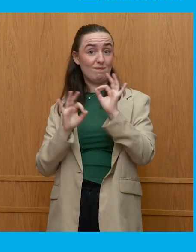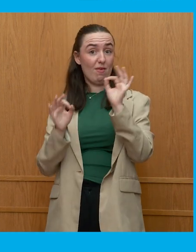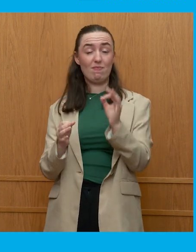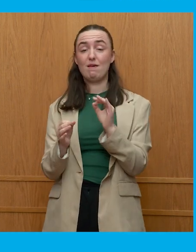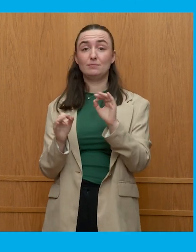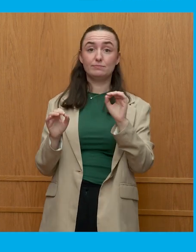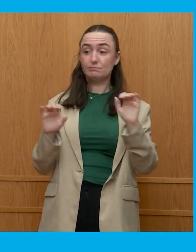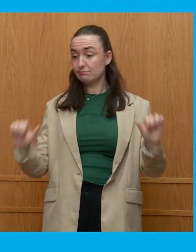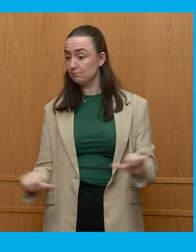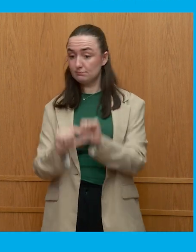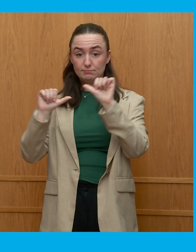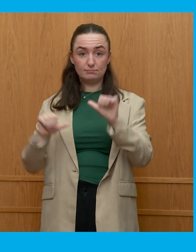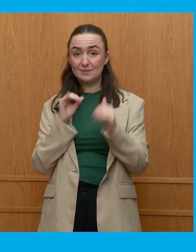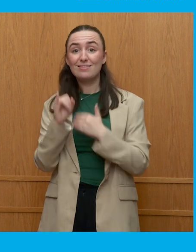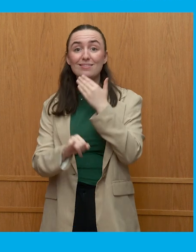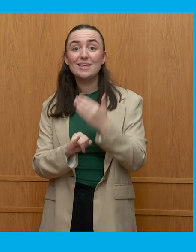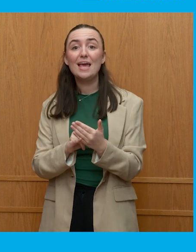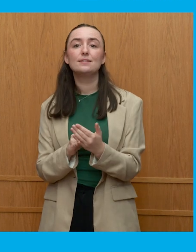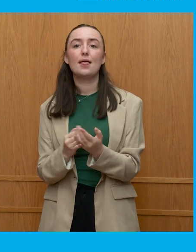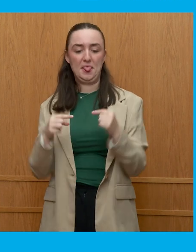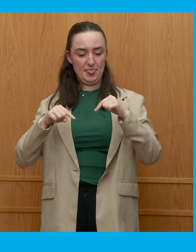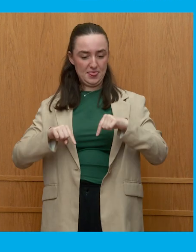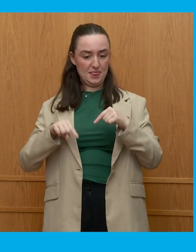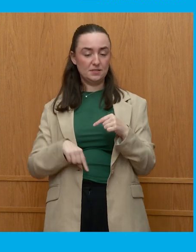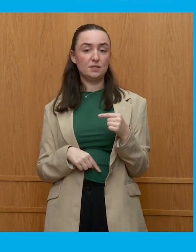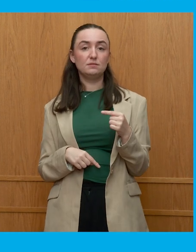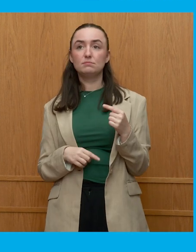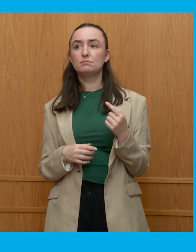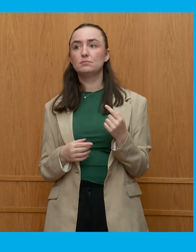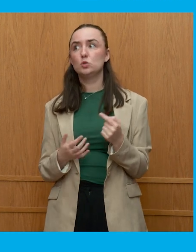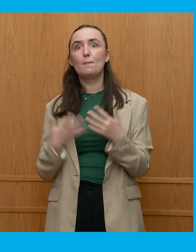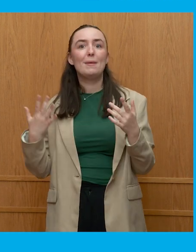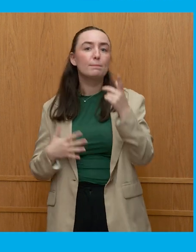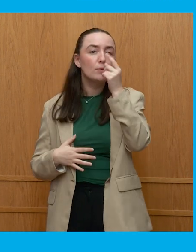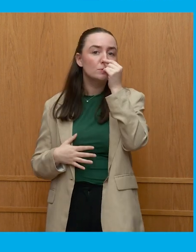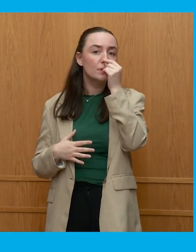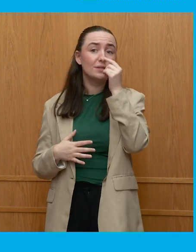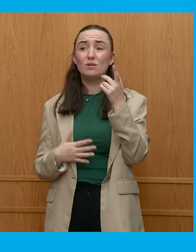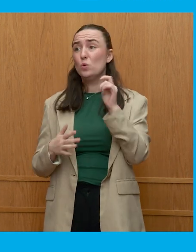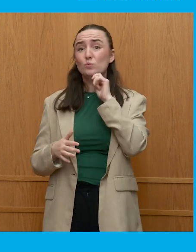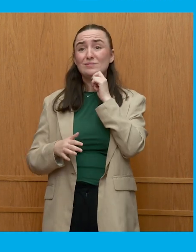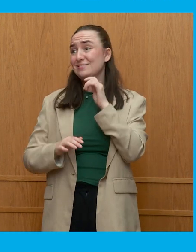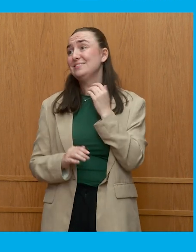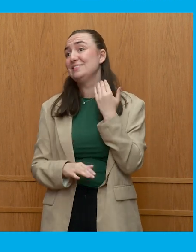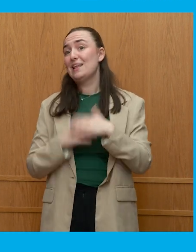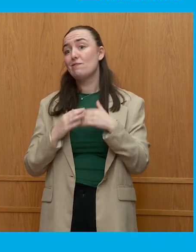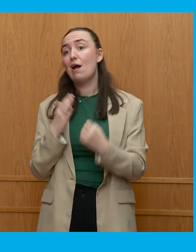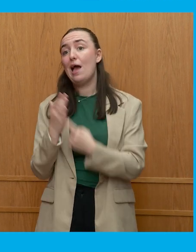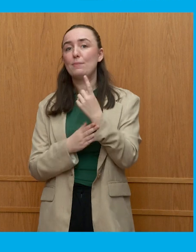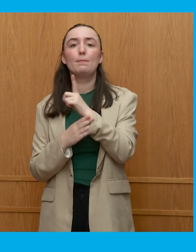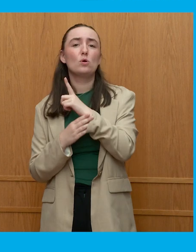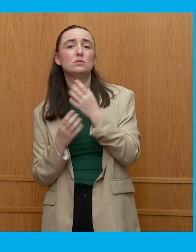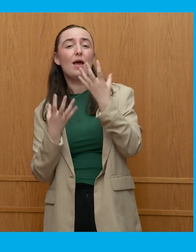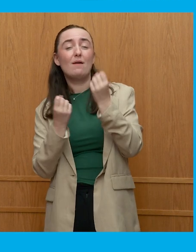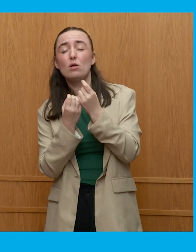reality. And this seemed to be one big possibility of not arriving to reality because there was so many controversies,